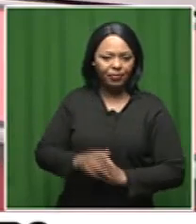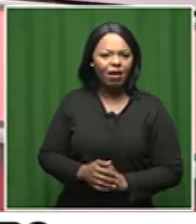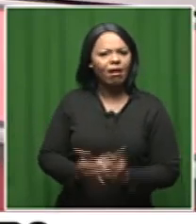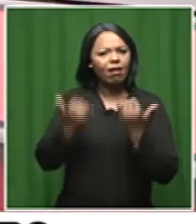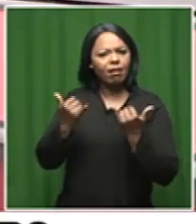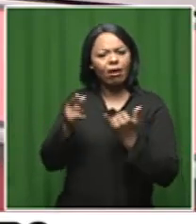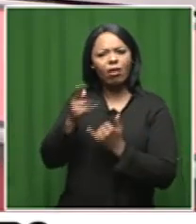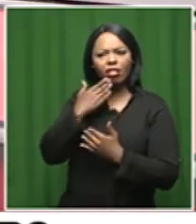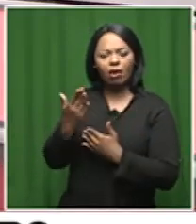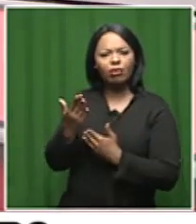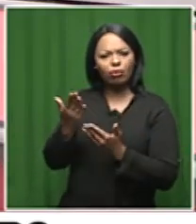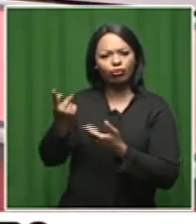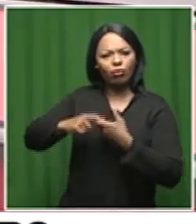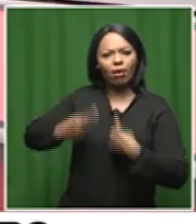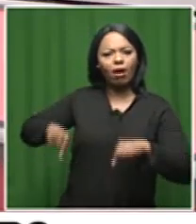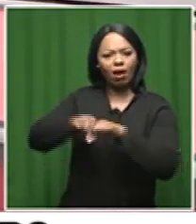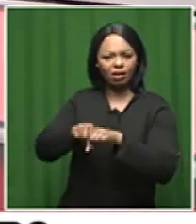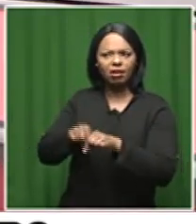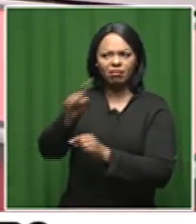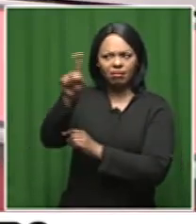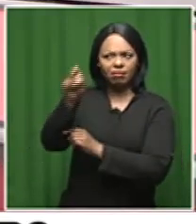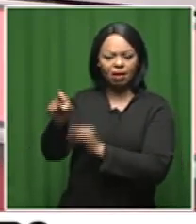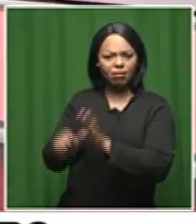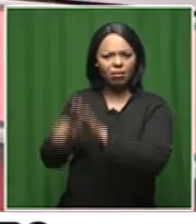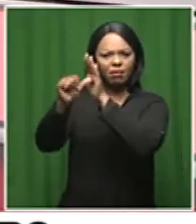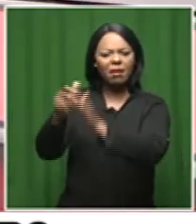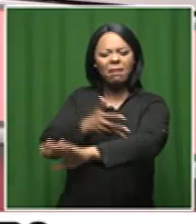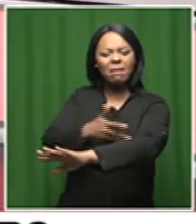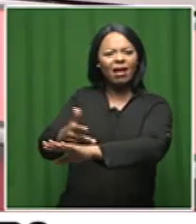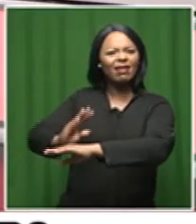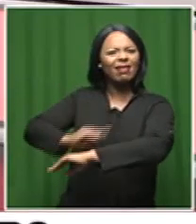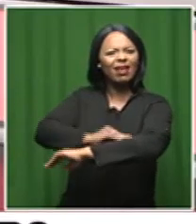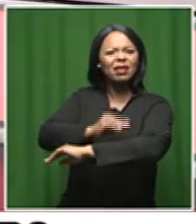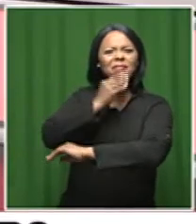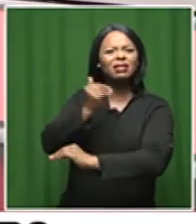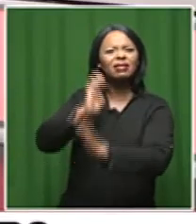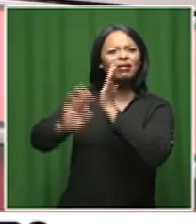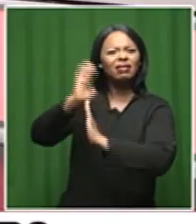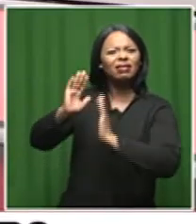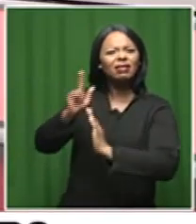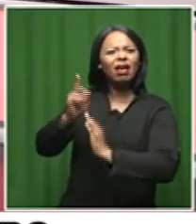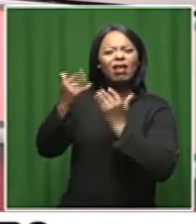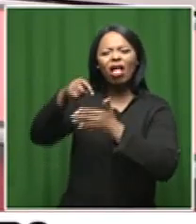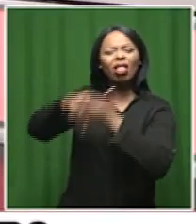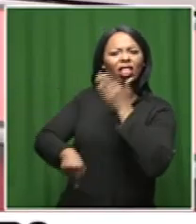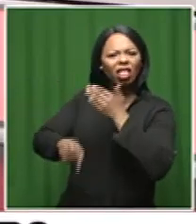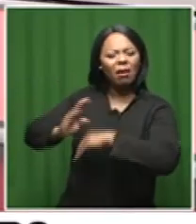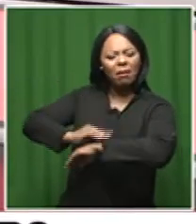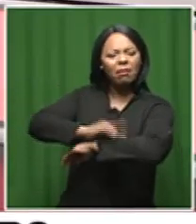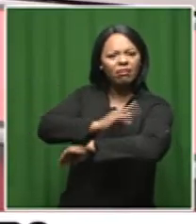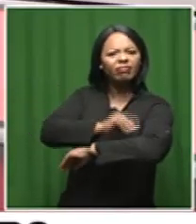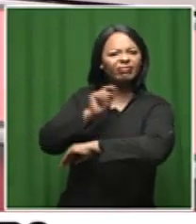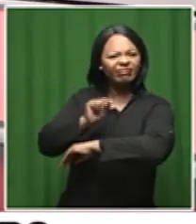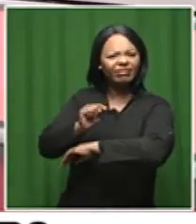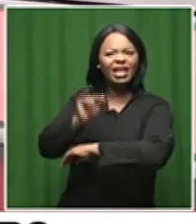important question so that we're not confusing any viewers is this idea of what blood cancers are. Can you give us a brief description of what it is actually when we